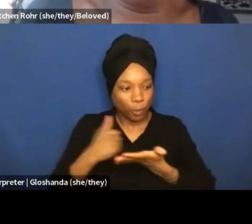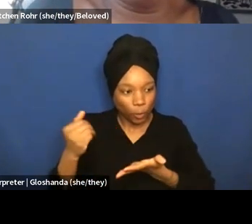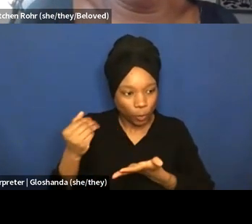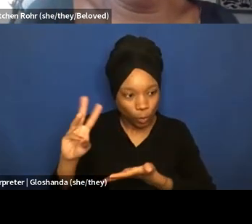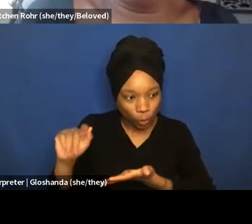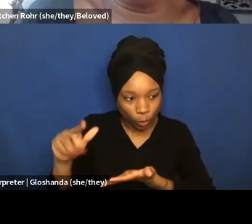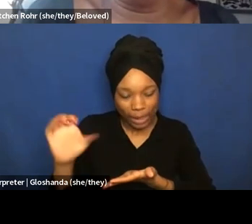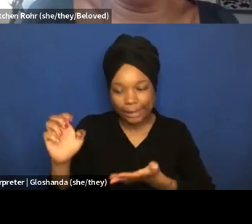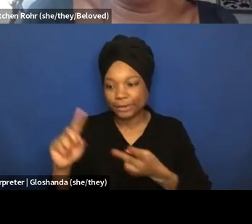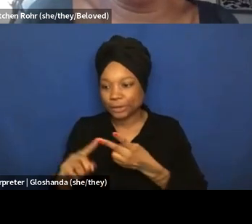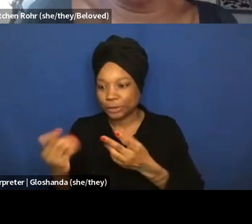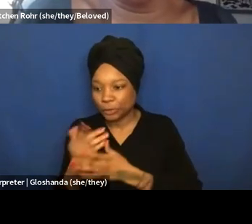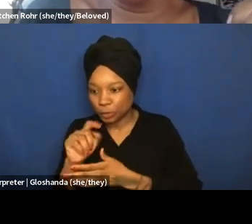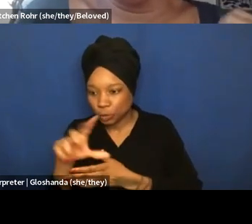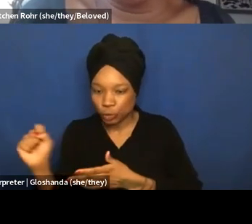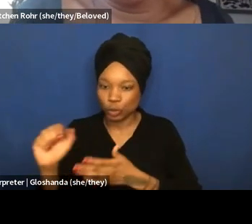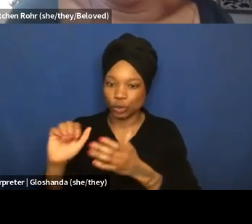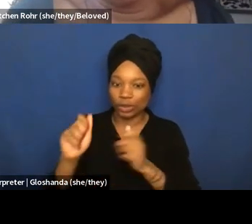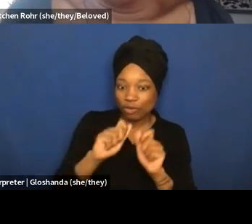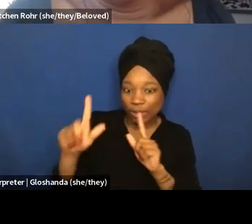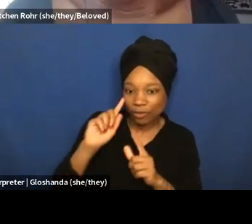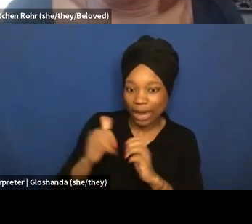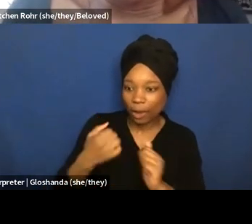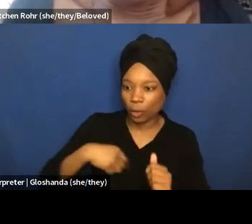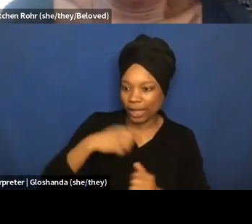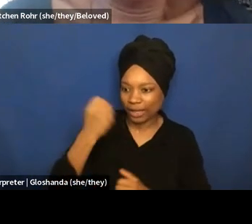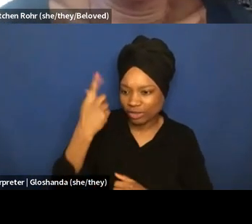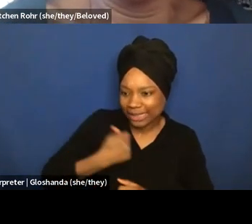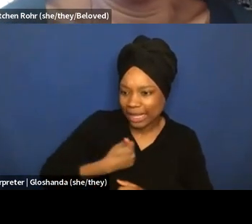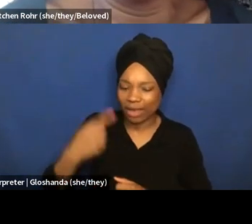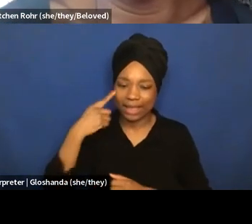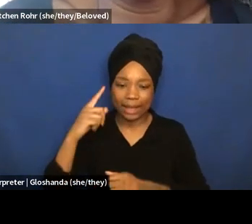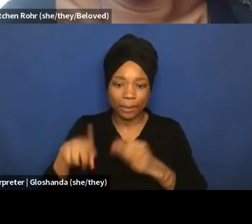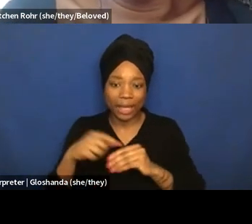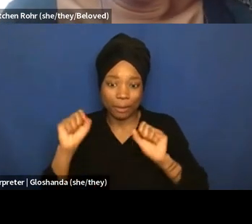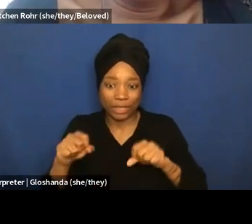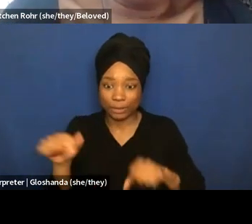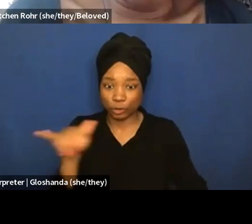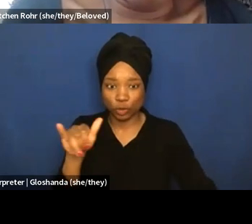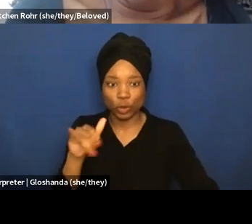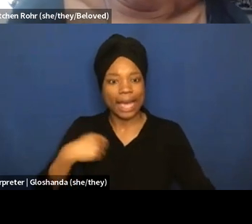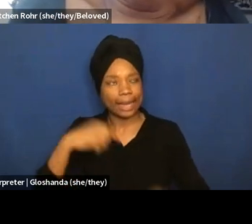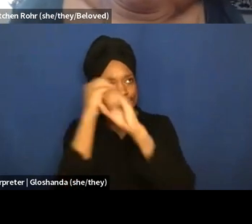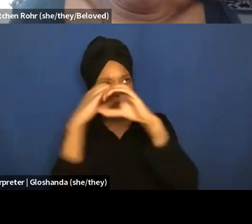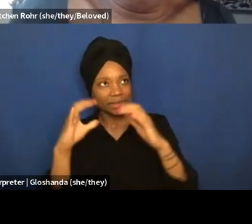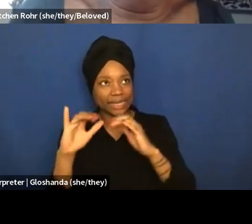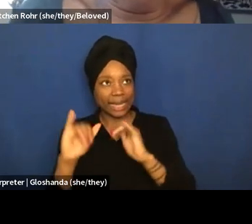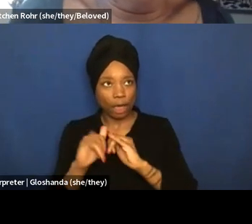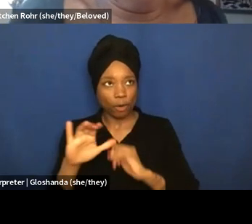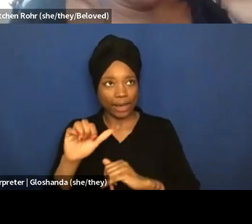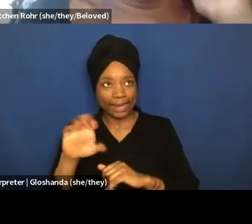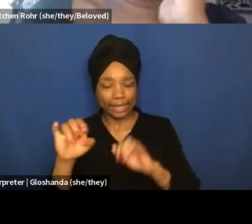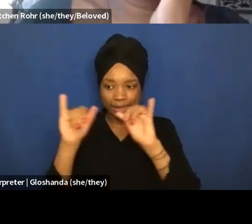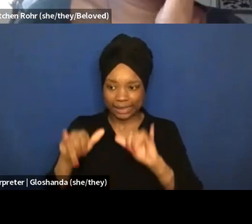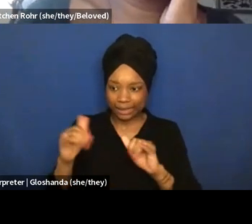understand ourselves. I think about the possibility also, you know, when I imagine what the care systems can look like in terms of proximity, think about